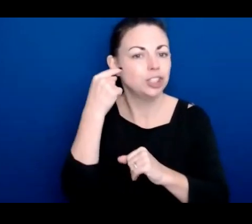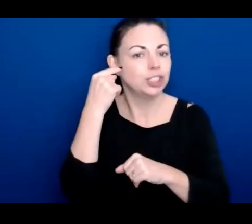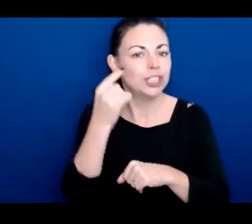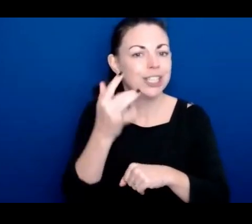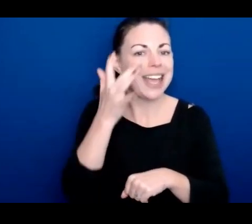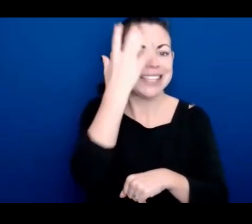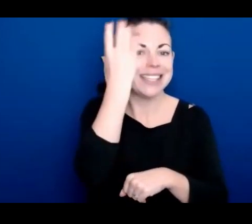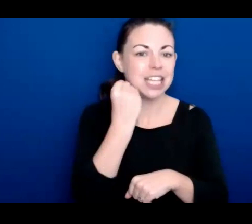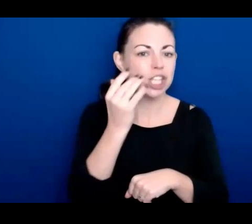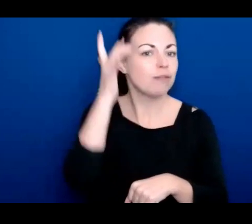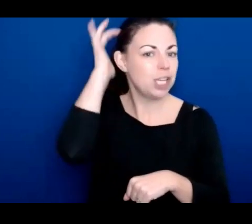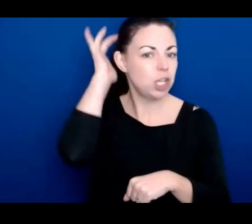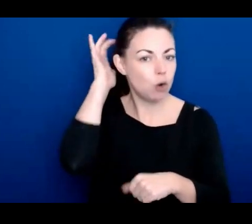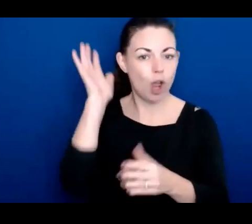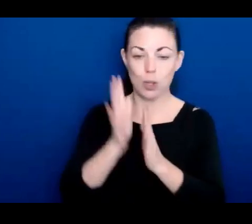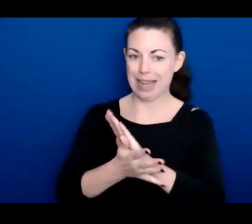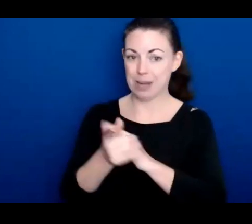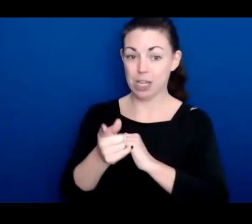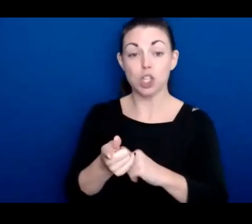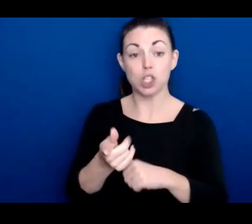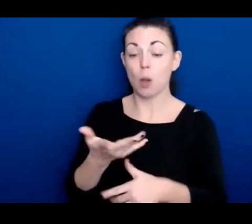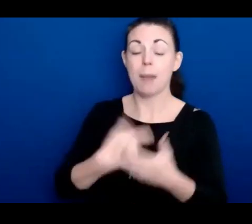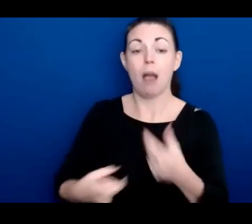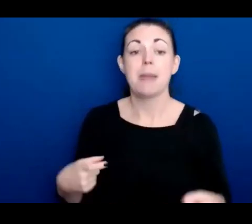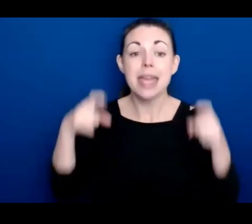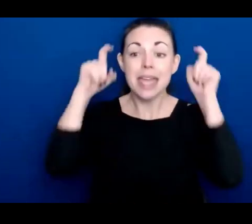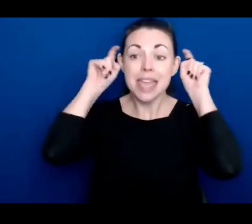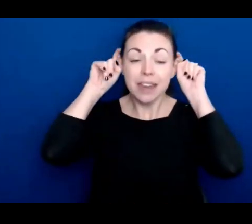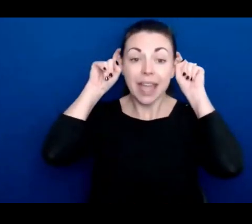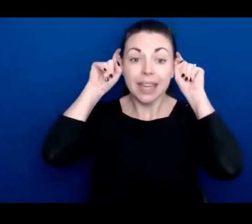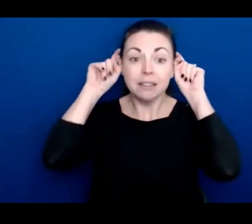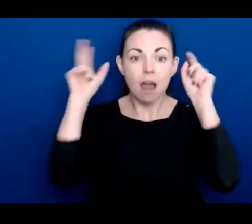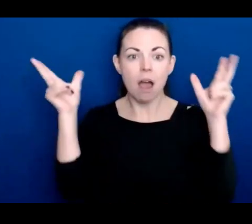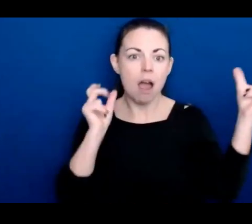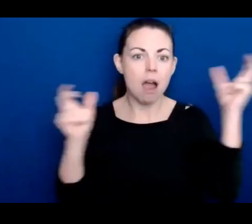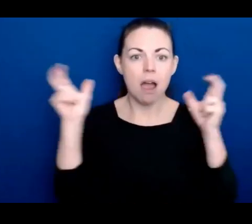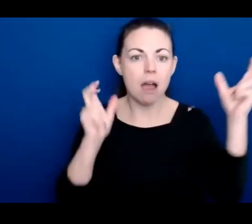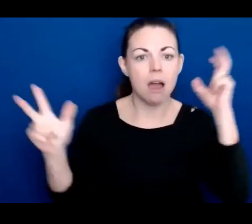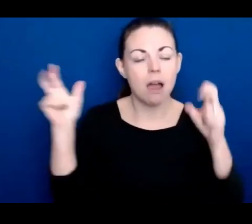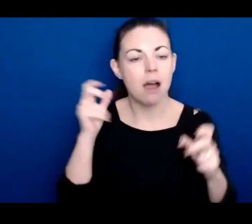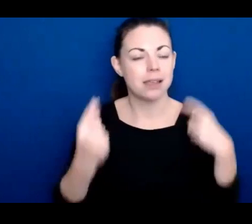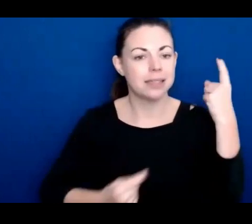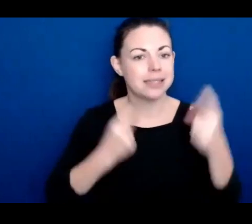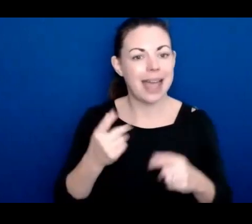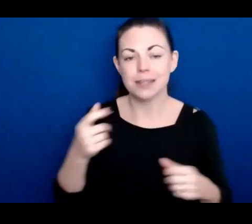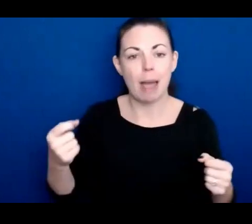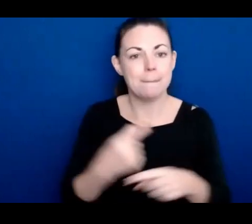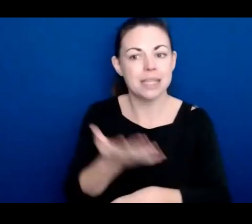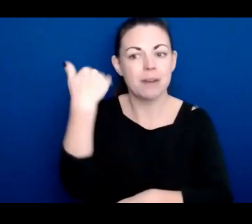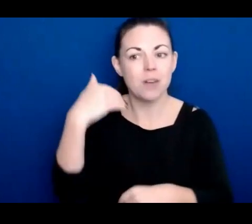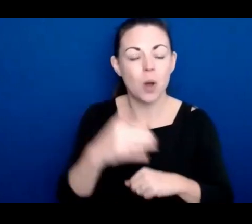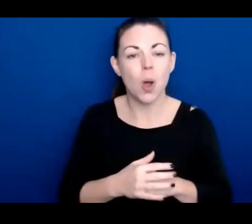by using hearing aids, that enables the sounds that I'm missing, which is certain frequencies. I don't catch words very